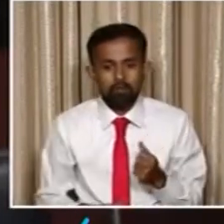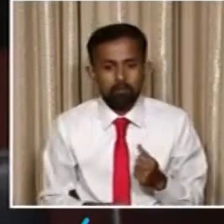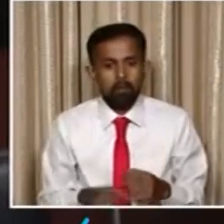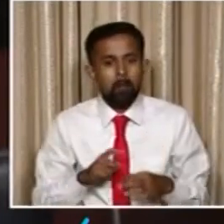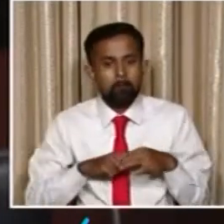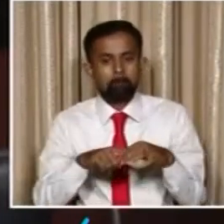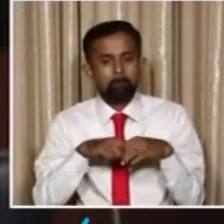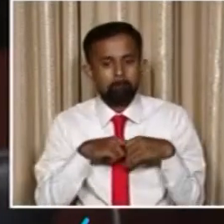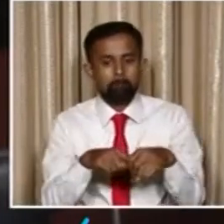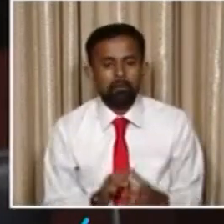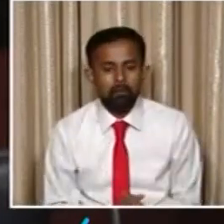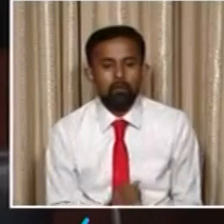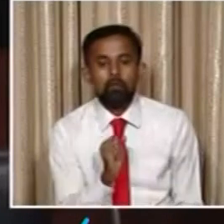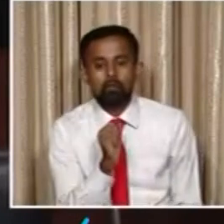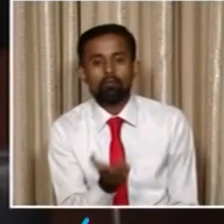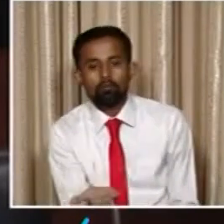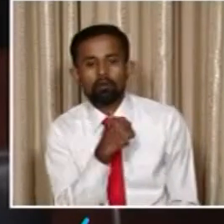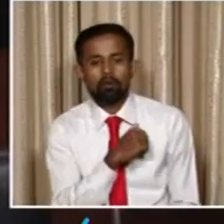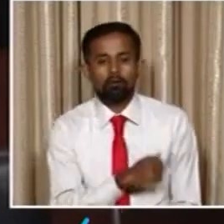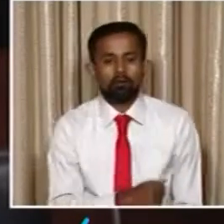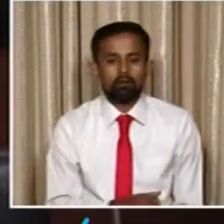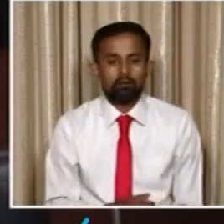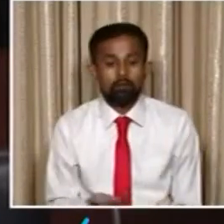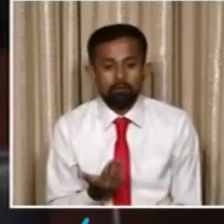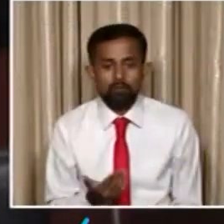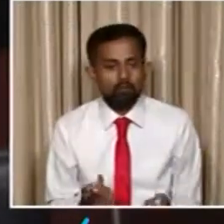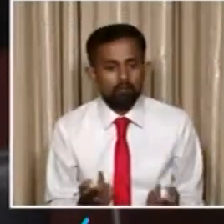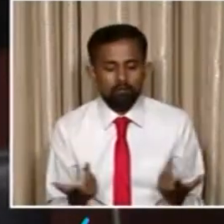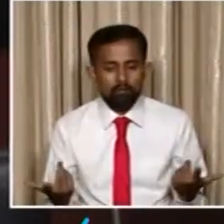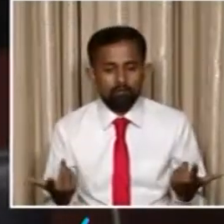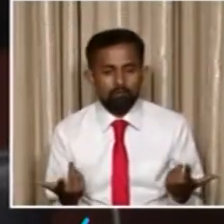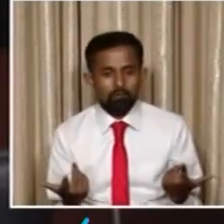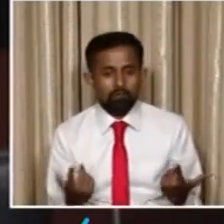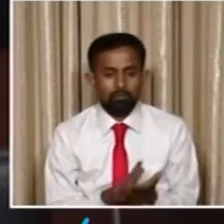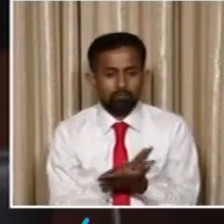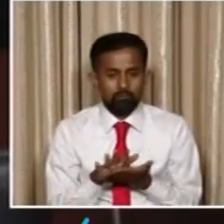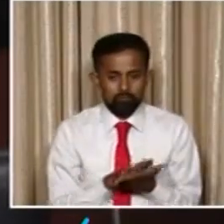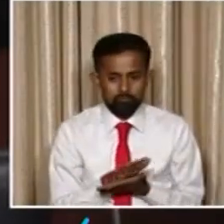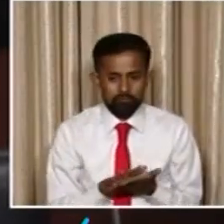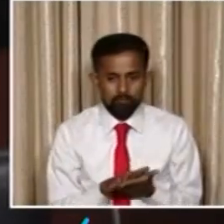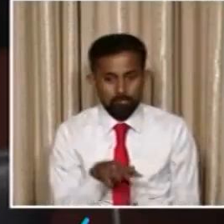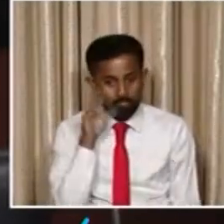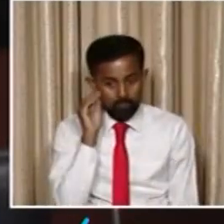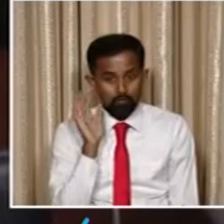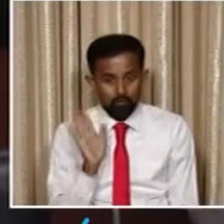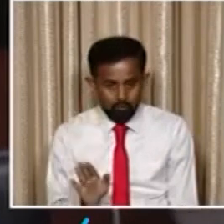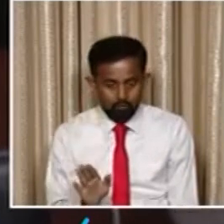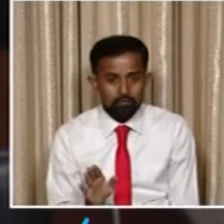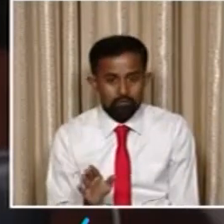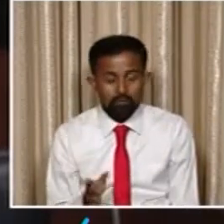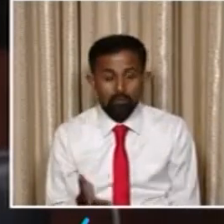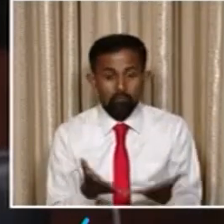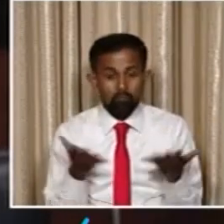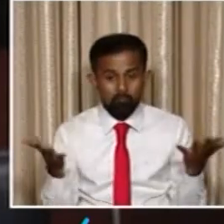It's not owned by a few individuals or just not by a few associations. It's owned by the Sri Lankan people. Therefore, I urge the minister